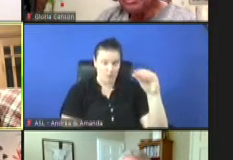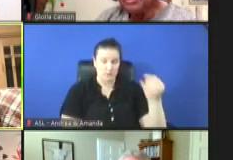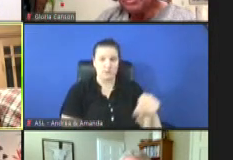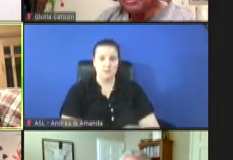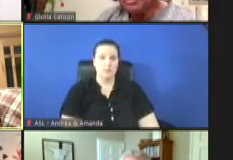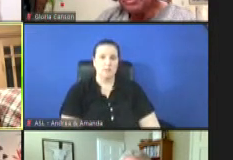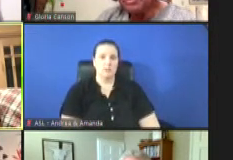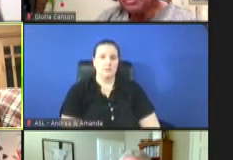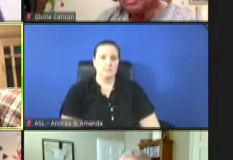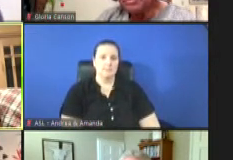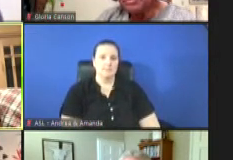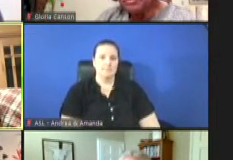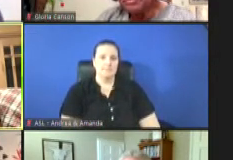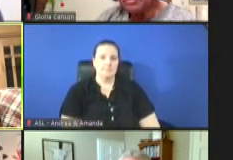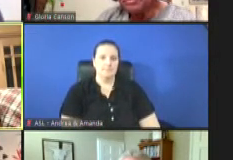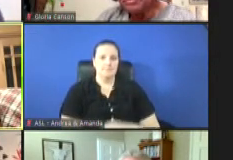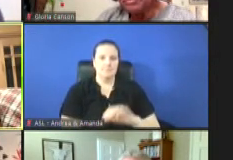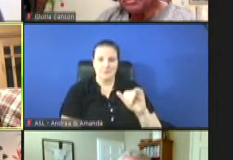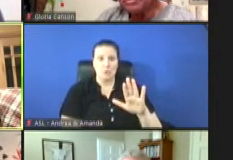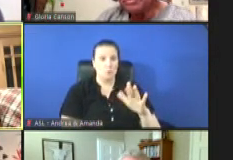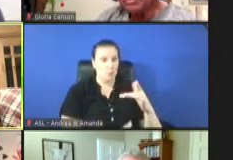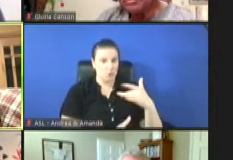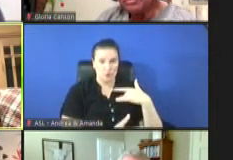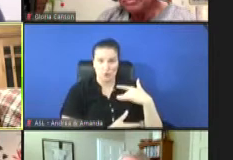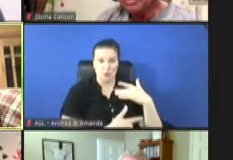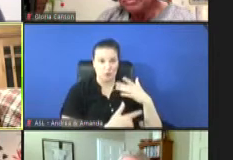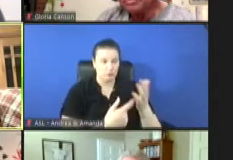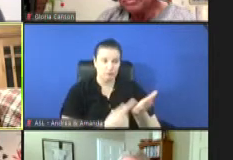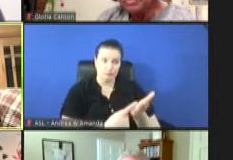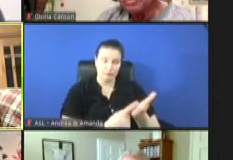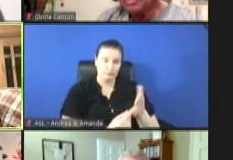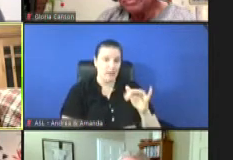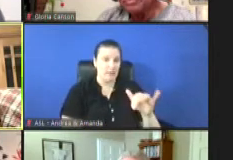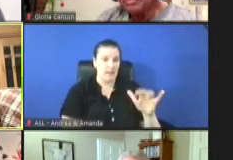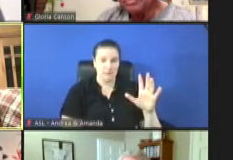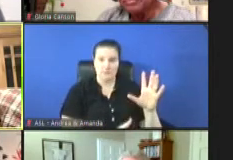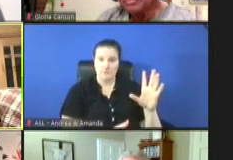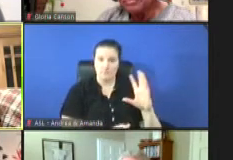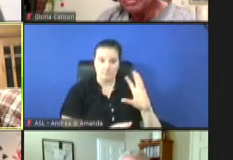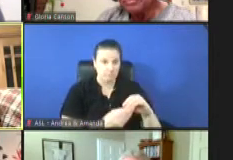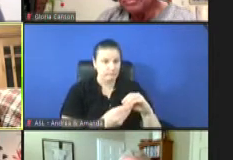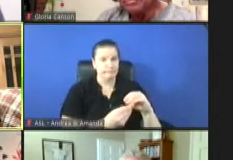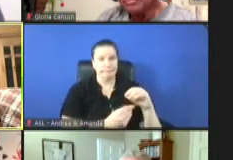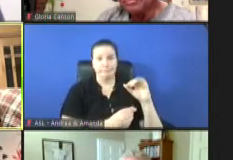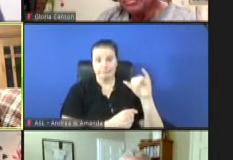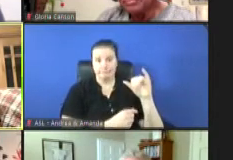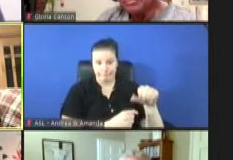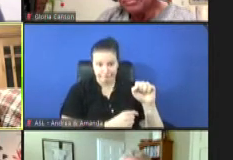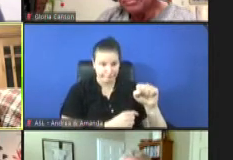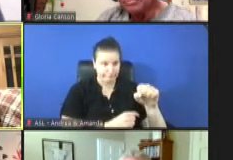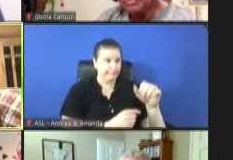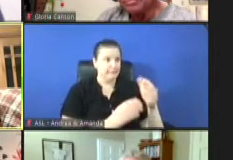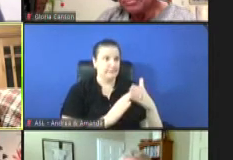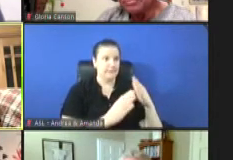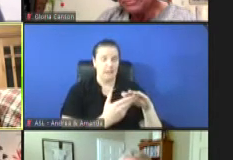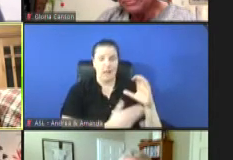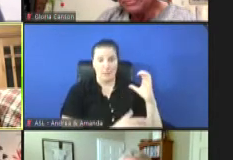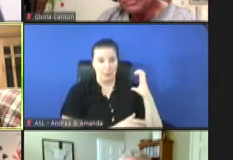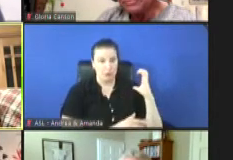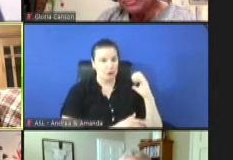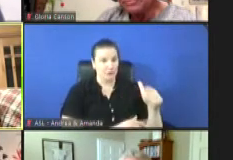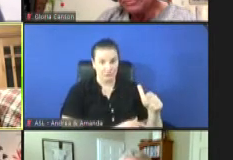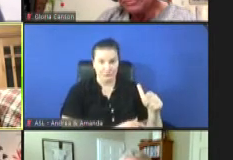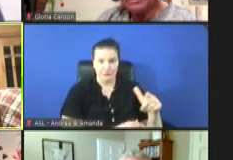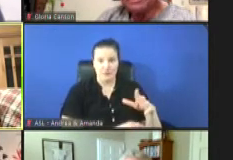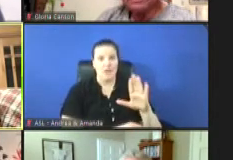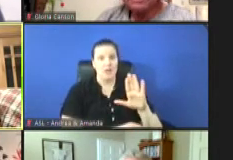and that your concern that you raised is absolutely a concern that I think the city and the chief and